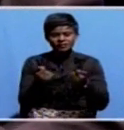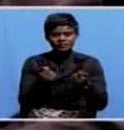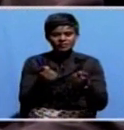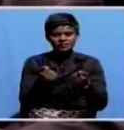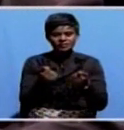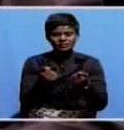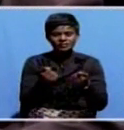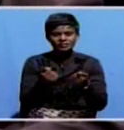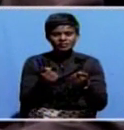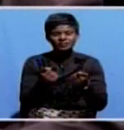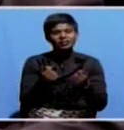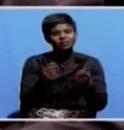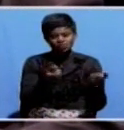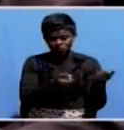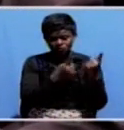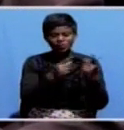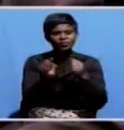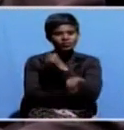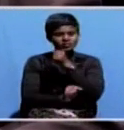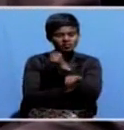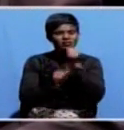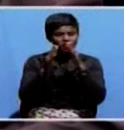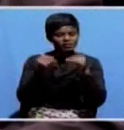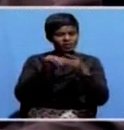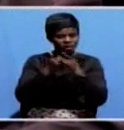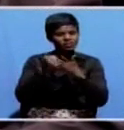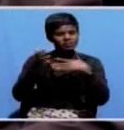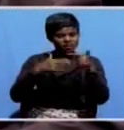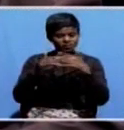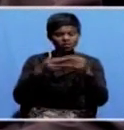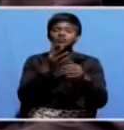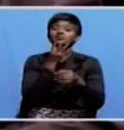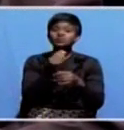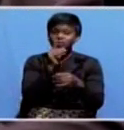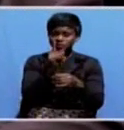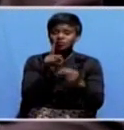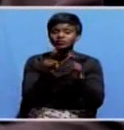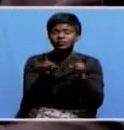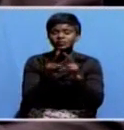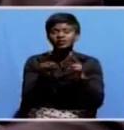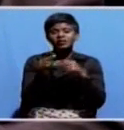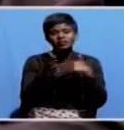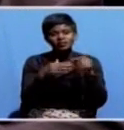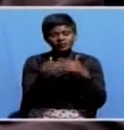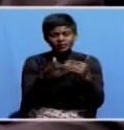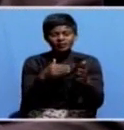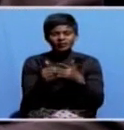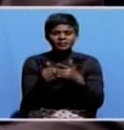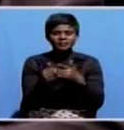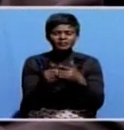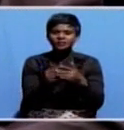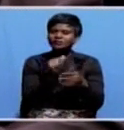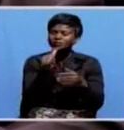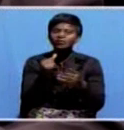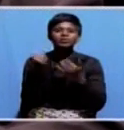to take him to State House. That's how simple the man was. Your vehicle breaks down, instead of waiting